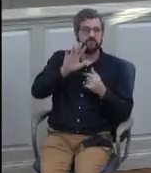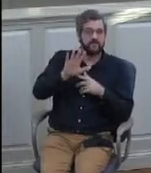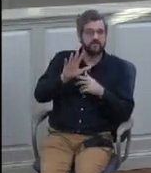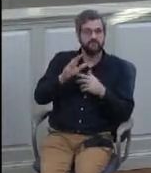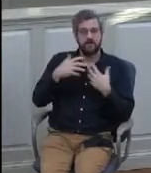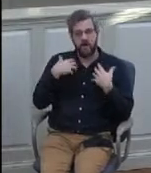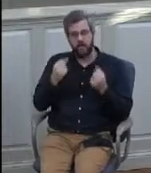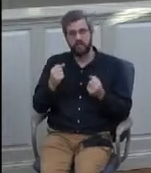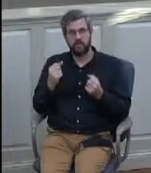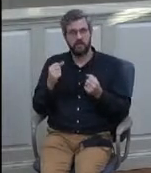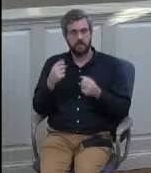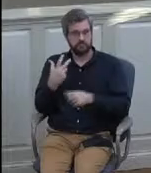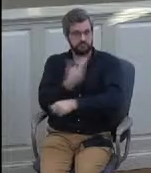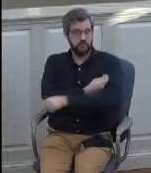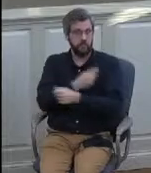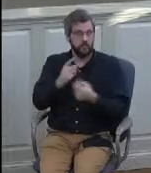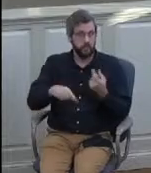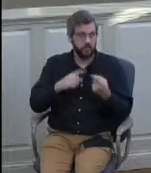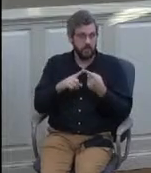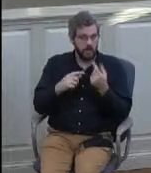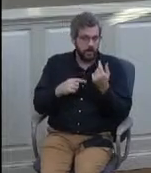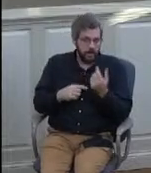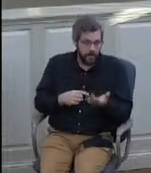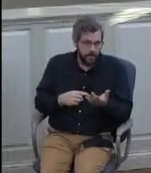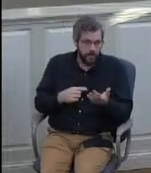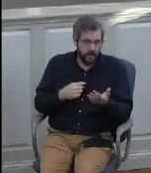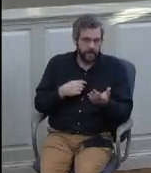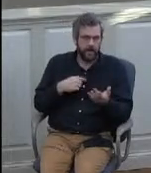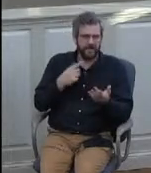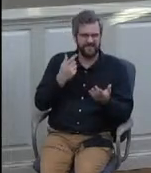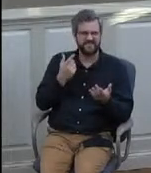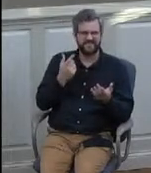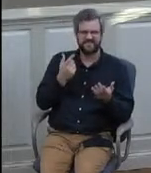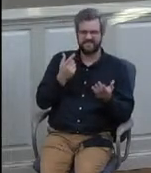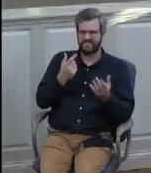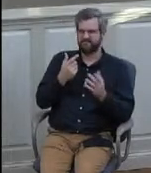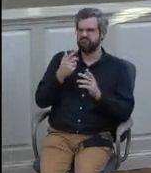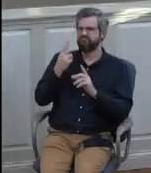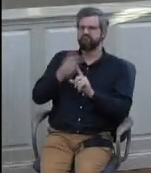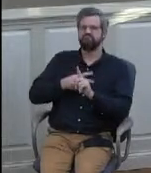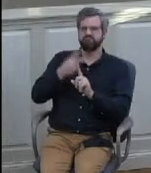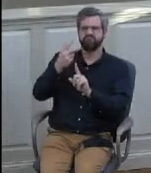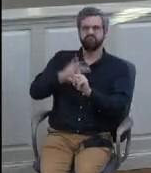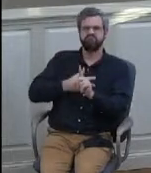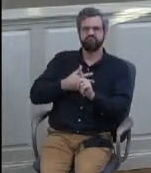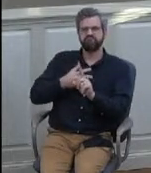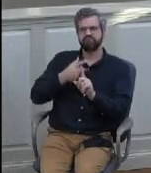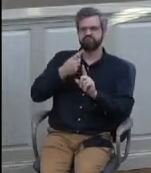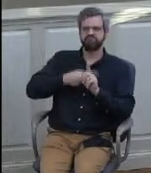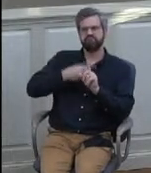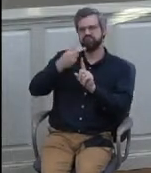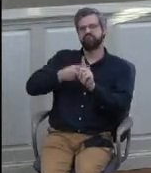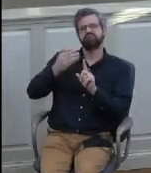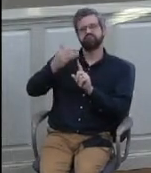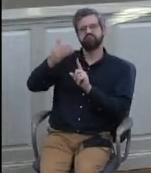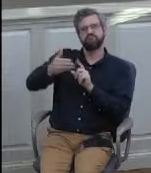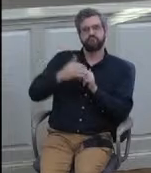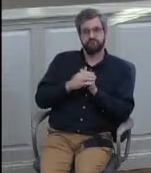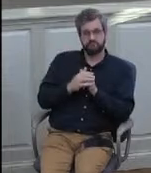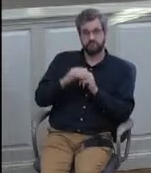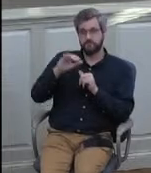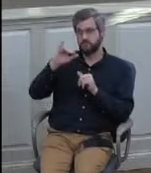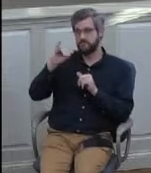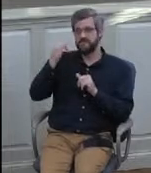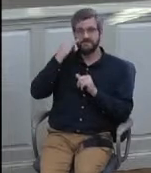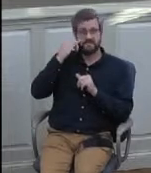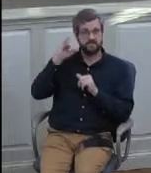know, jump in there, I kind of think that's going to be a couple of months, month and a half, couple of months, as long as the Johnson &